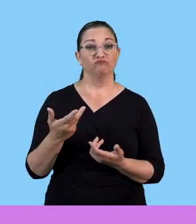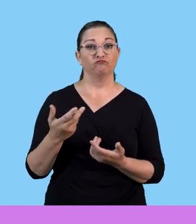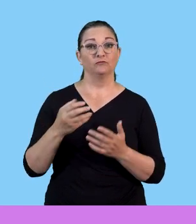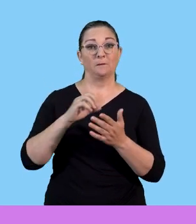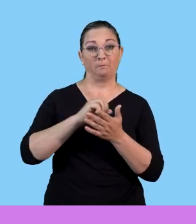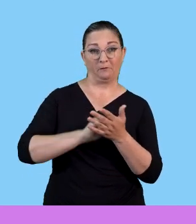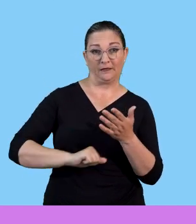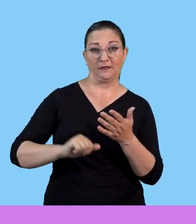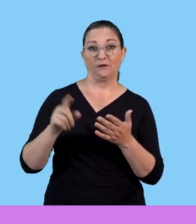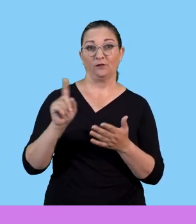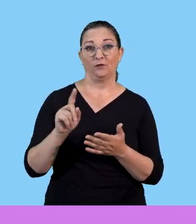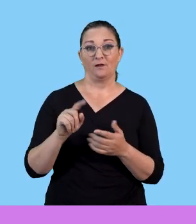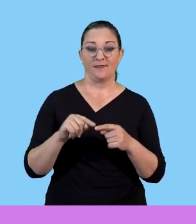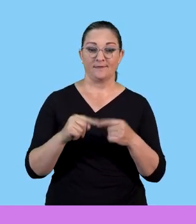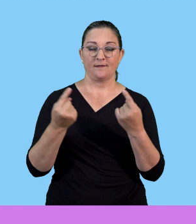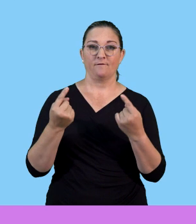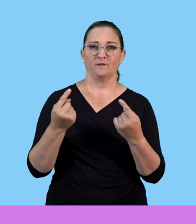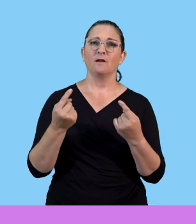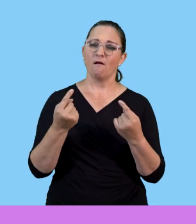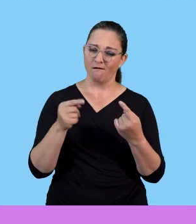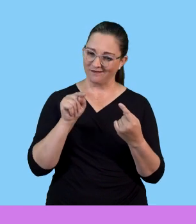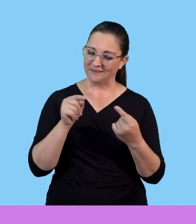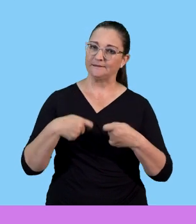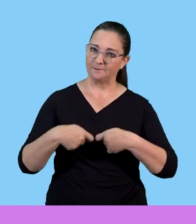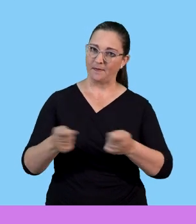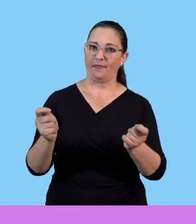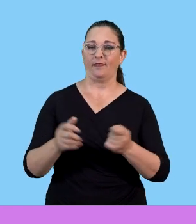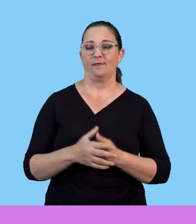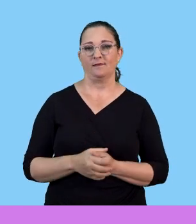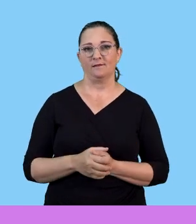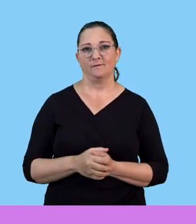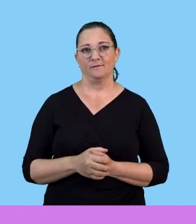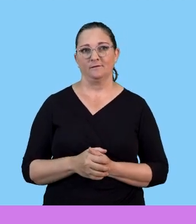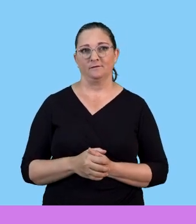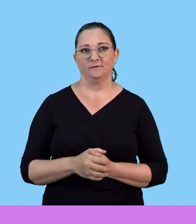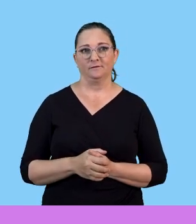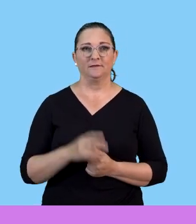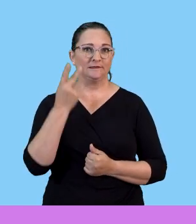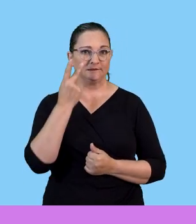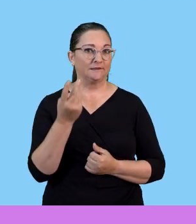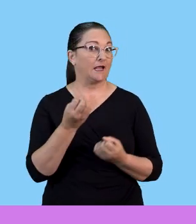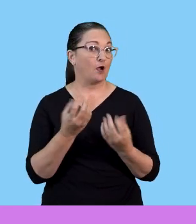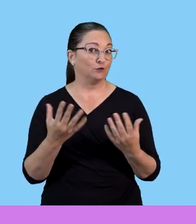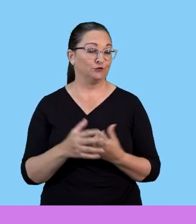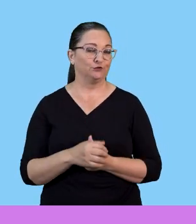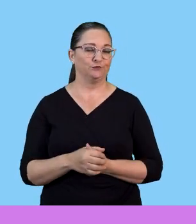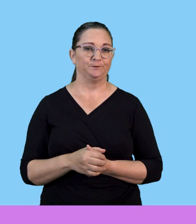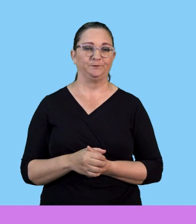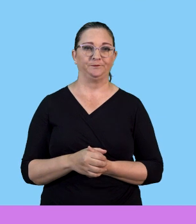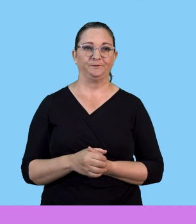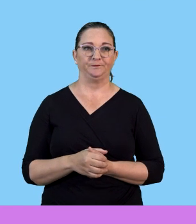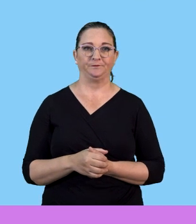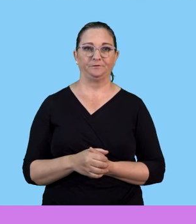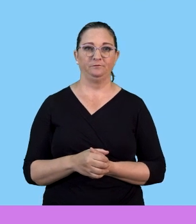12,544.88. So the difference there is the money she spent. Let's